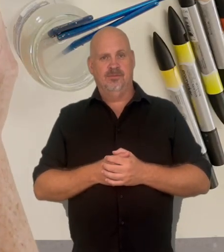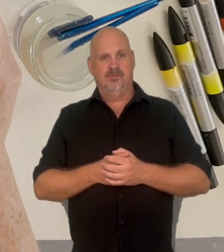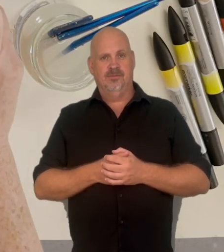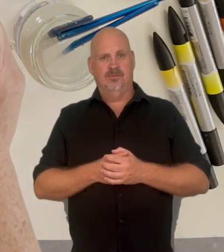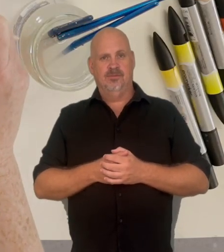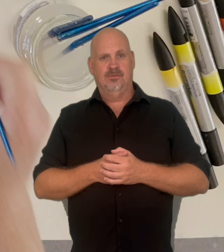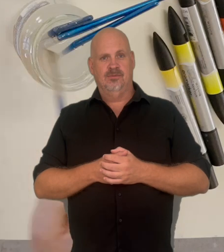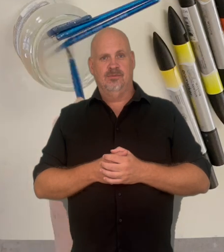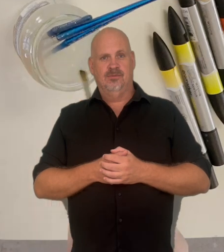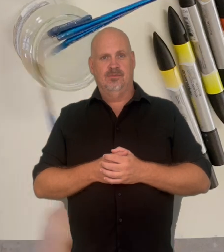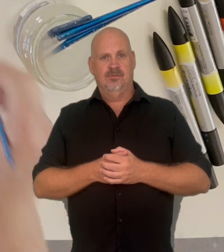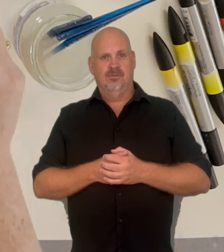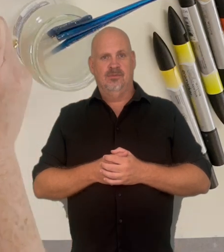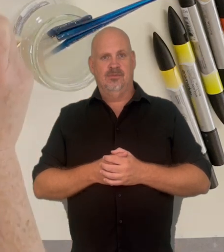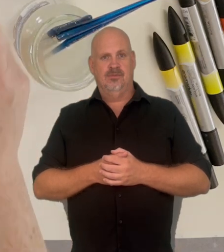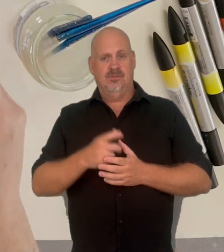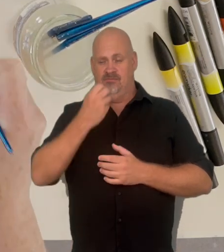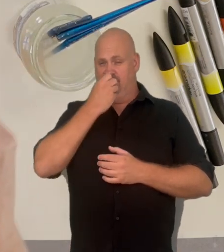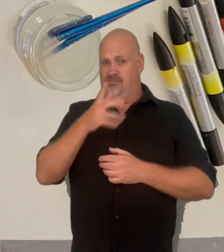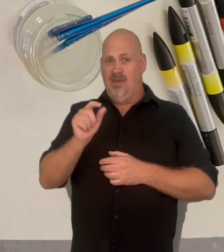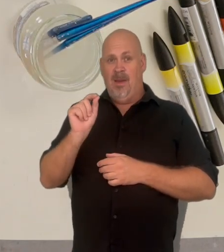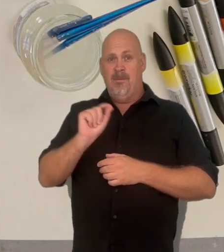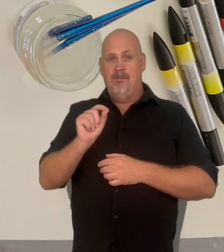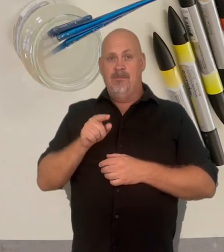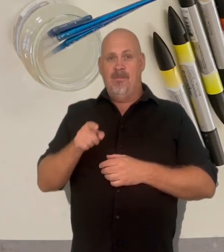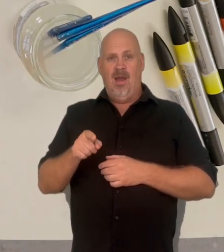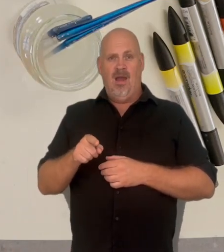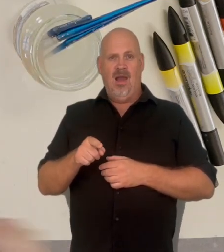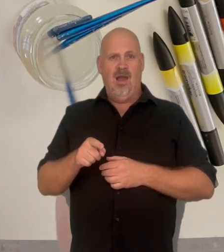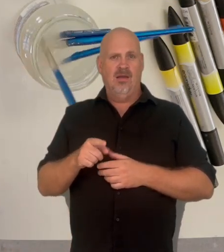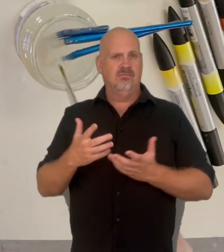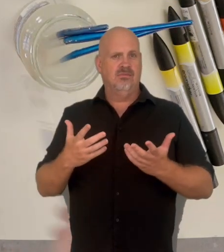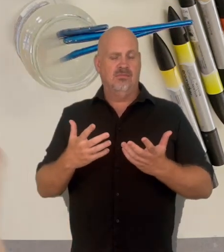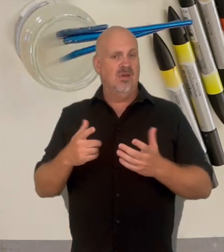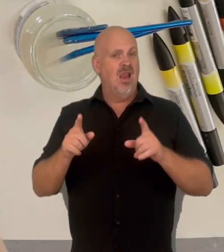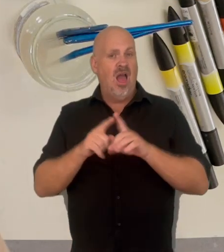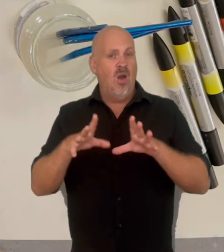So the wonderful things about these markers is that they work like watercolors immediately.